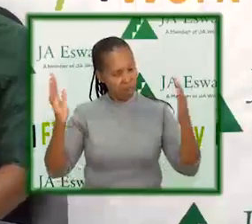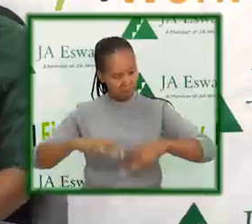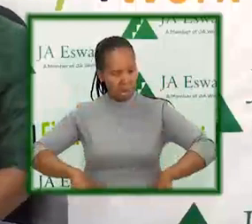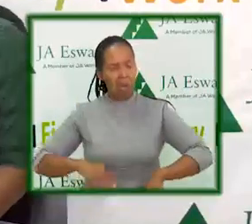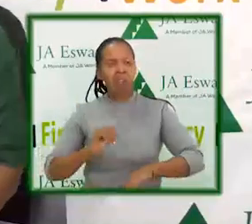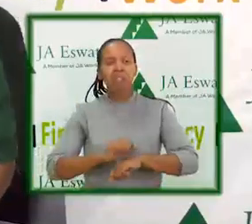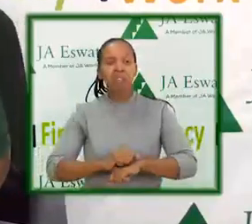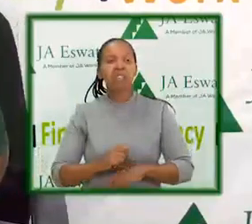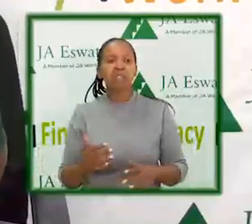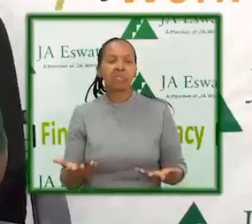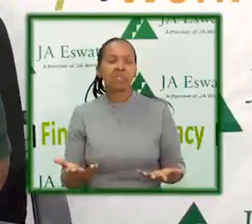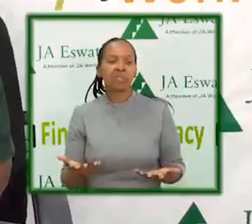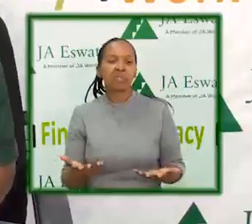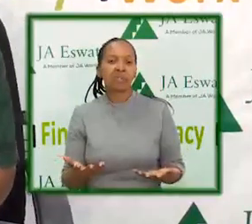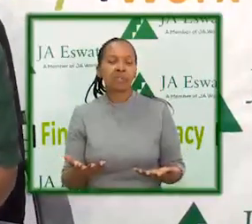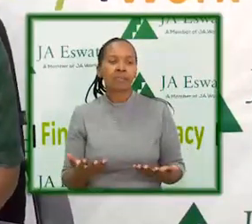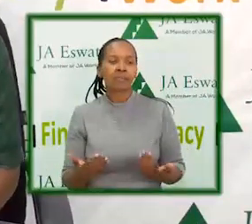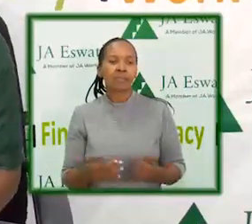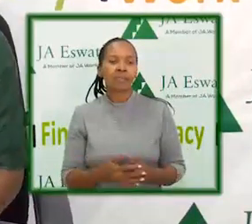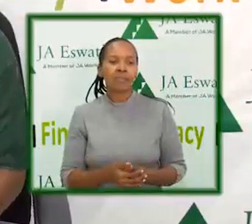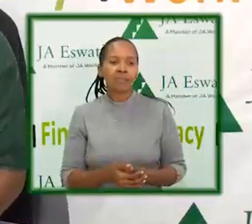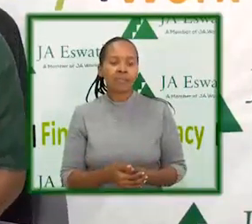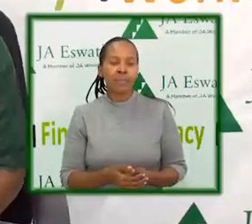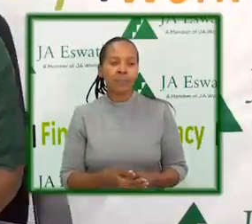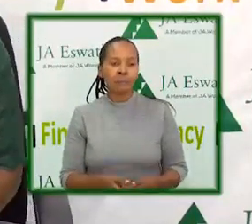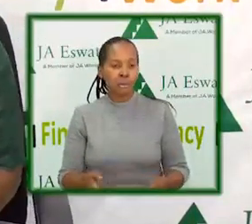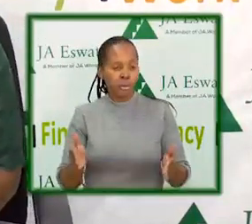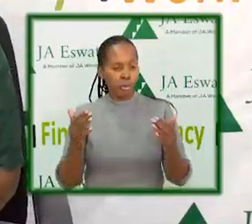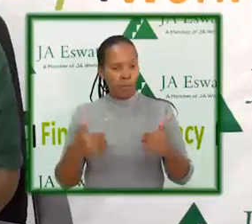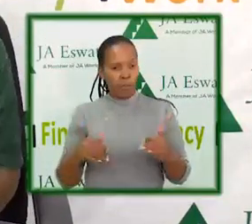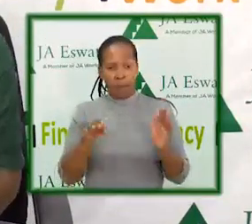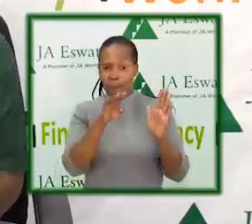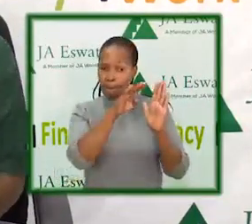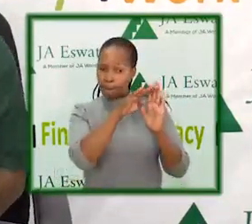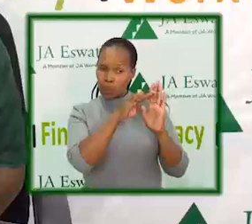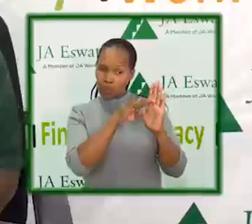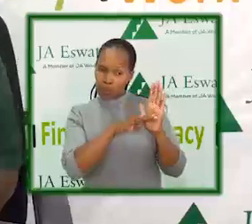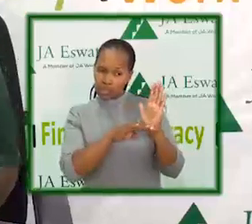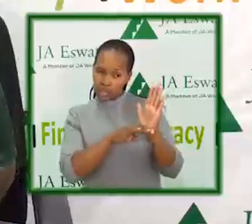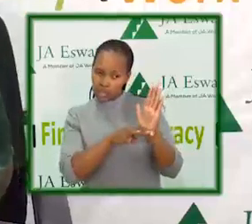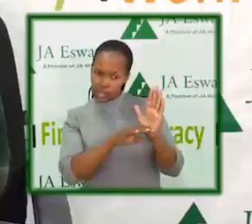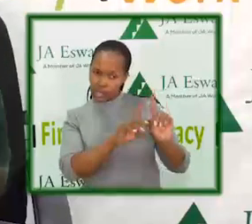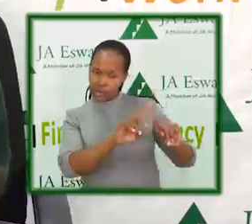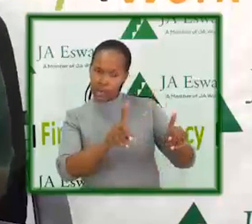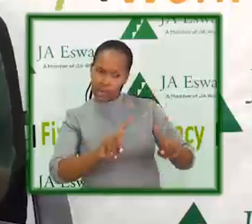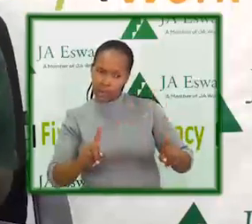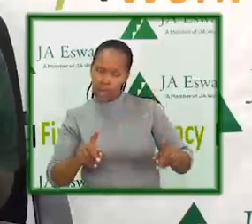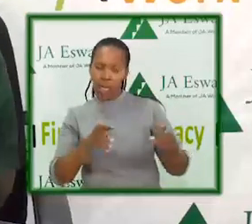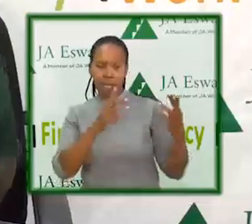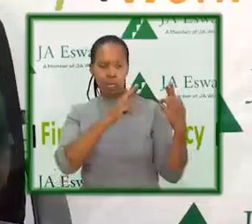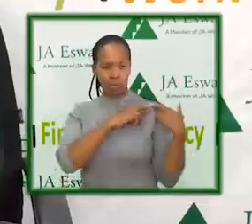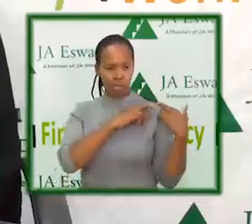And now that we have discussed about the positions that are there in the company and their roles and their